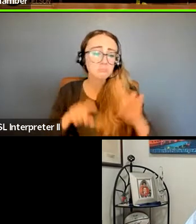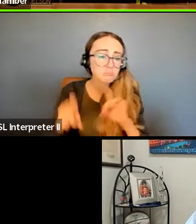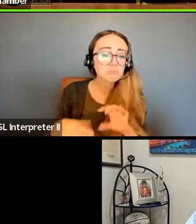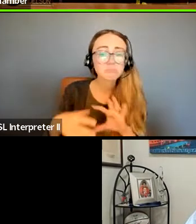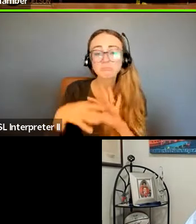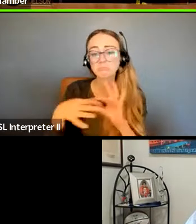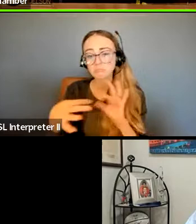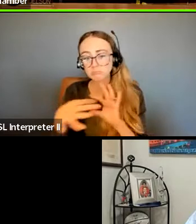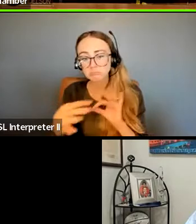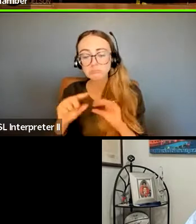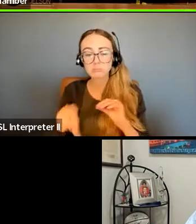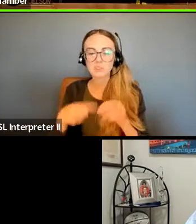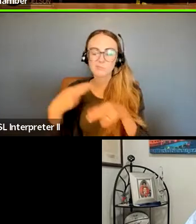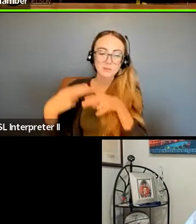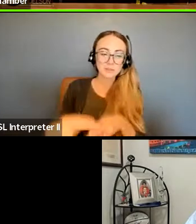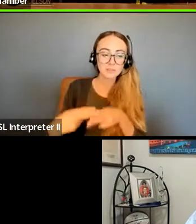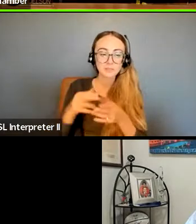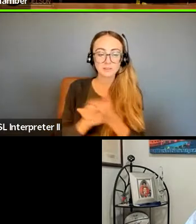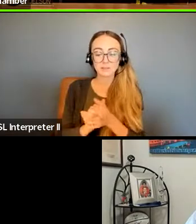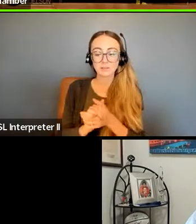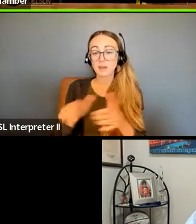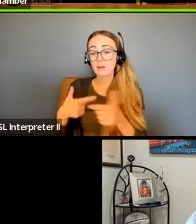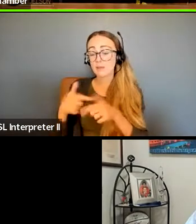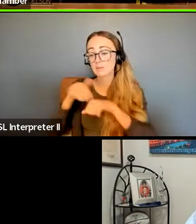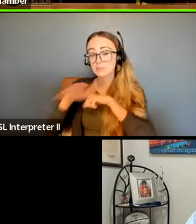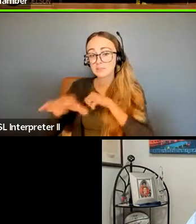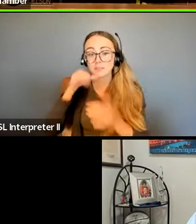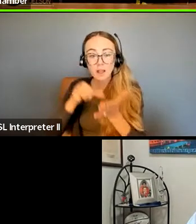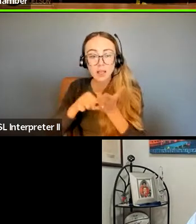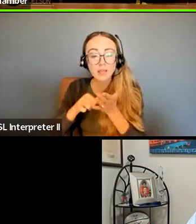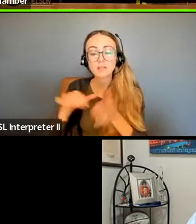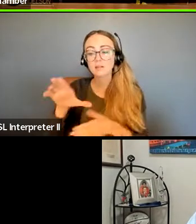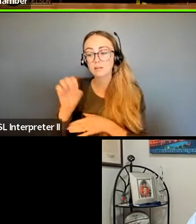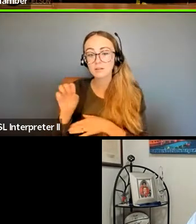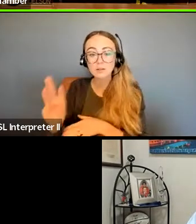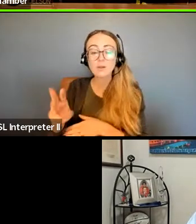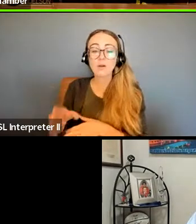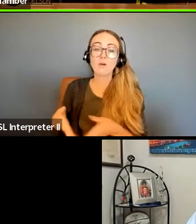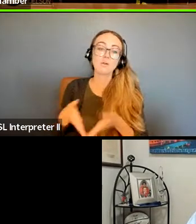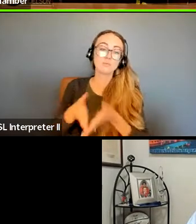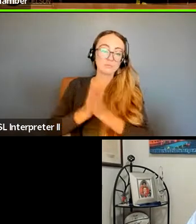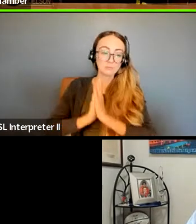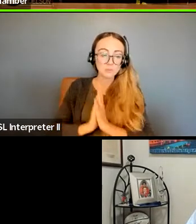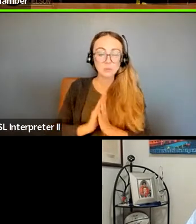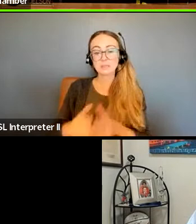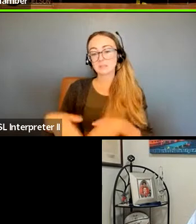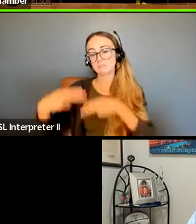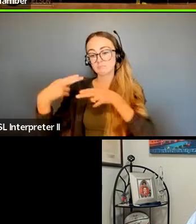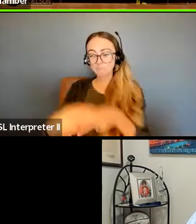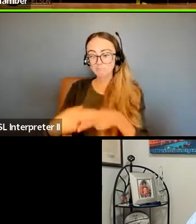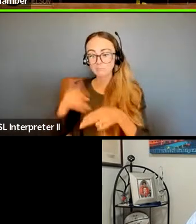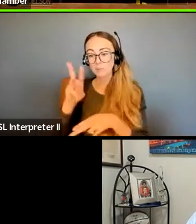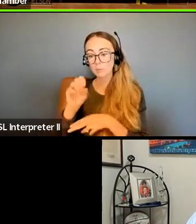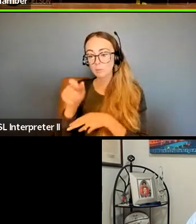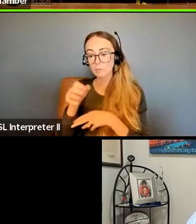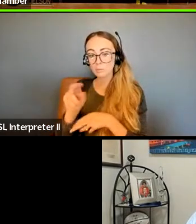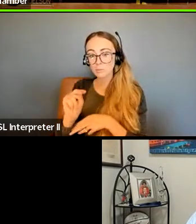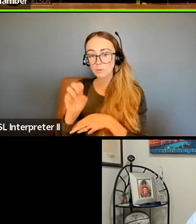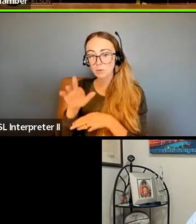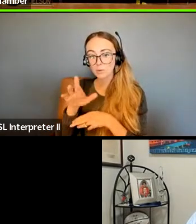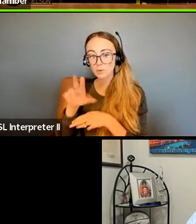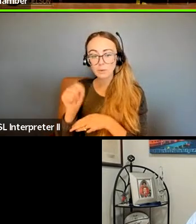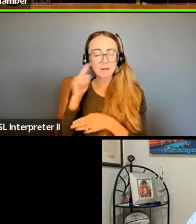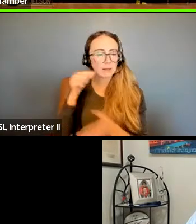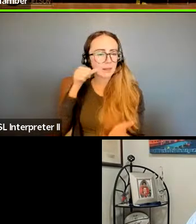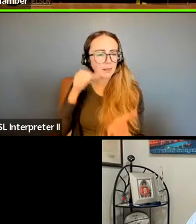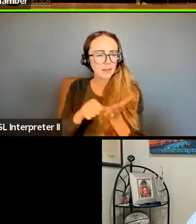on the designation. The commission subsequently sent a letter to the Committee of the Whole formally requesting the designation of Wooten Court. I believe that letter